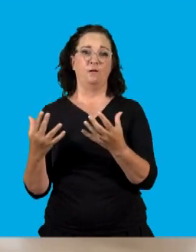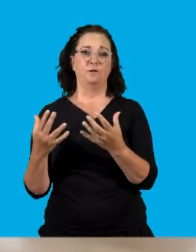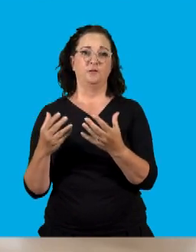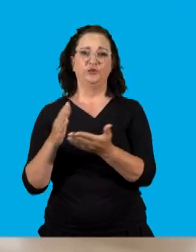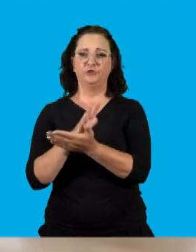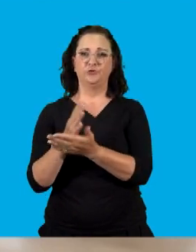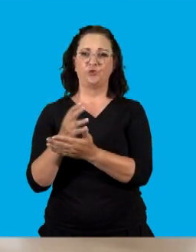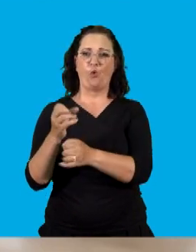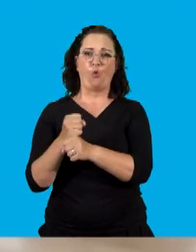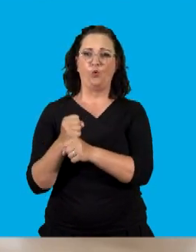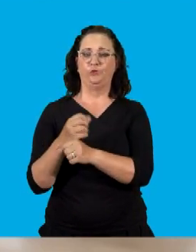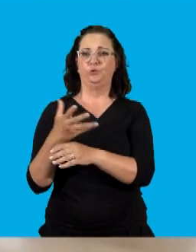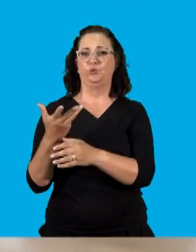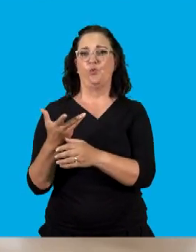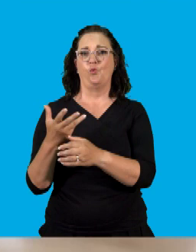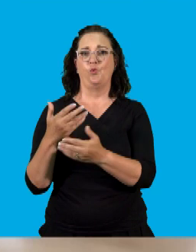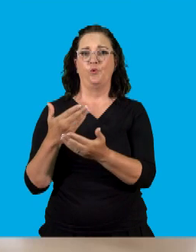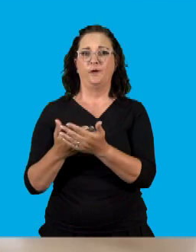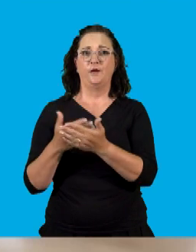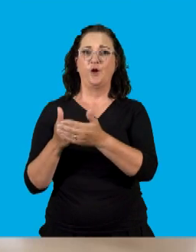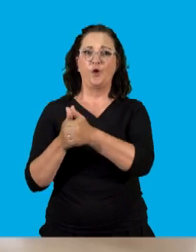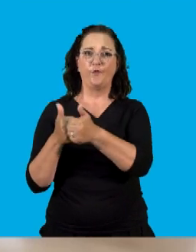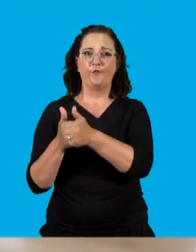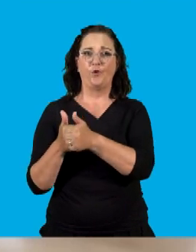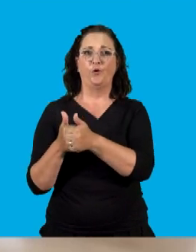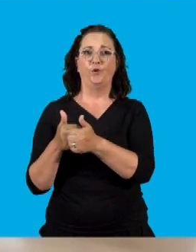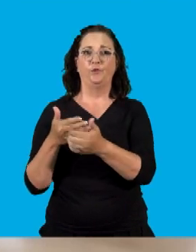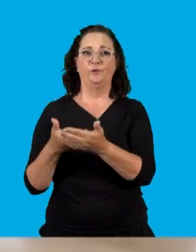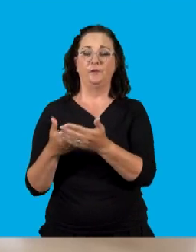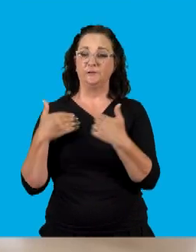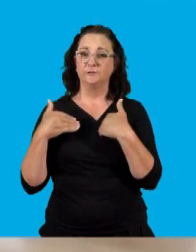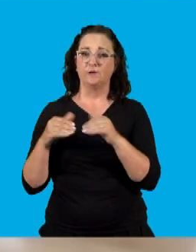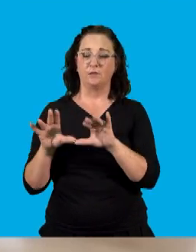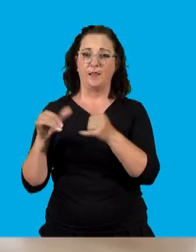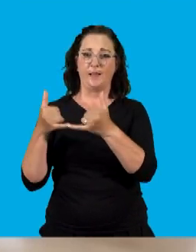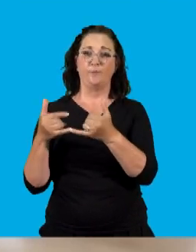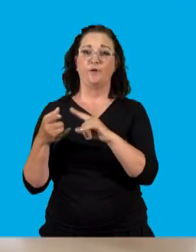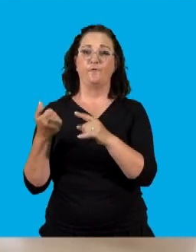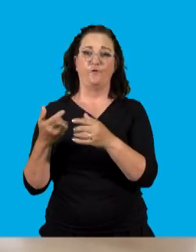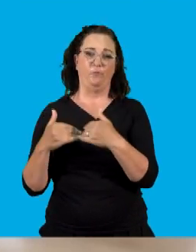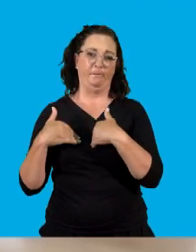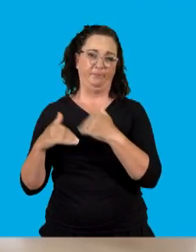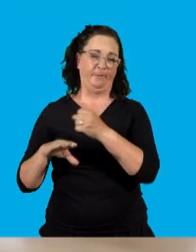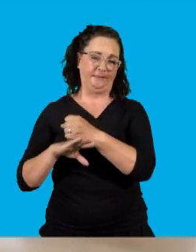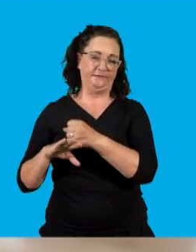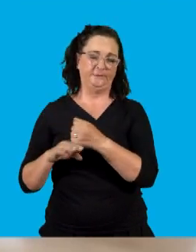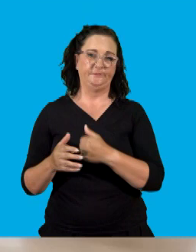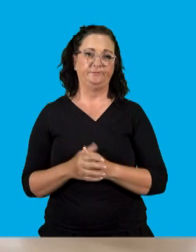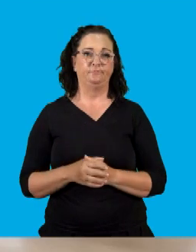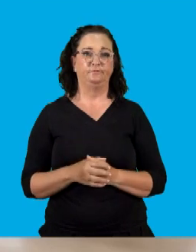that shareholders or incorporators have to follow if they want to incorporate or start the company from scratch.